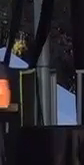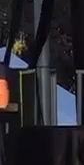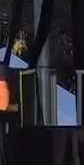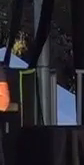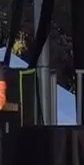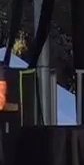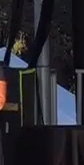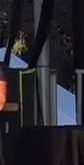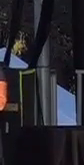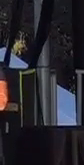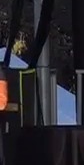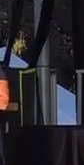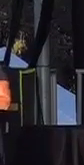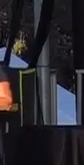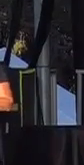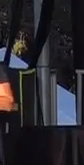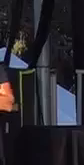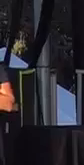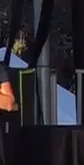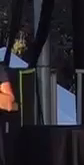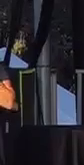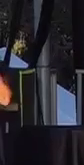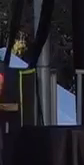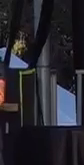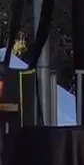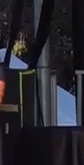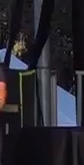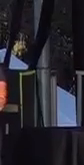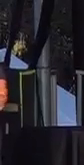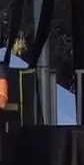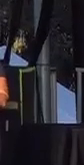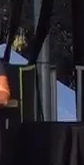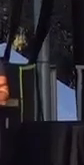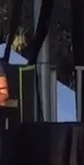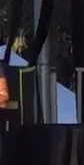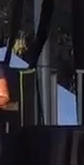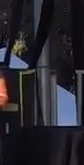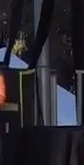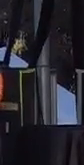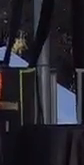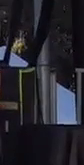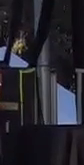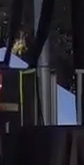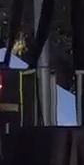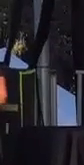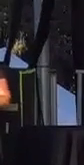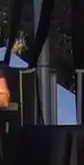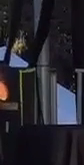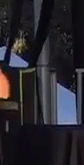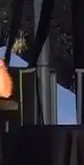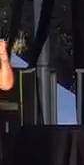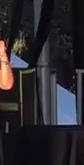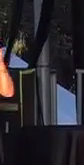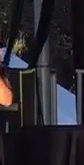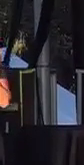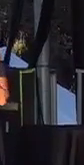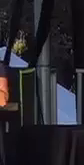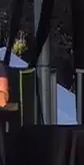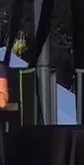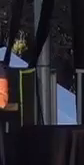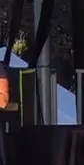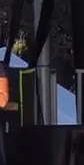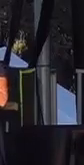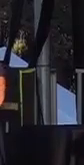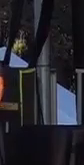all in this together, we'll make sure the gains we've made continue for those who come after. Together,